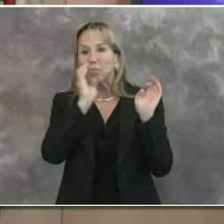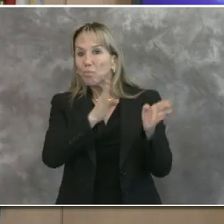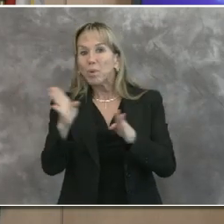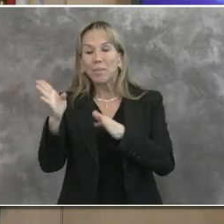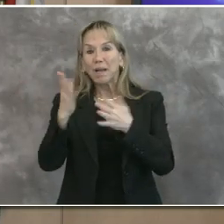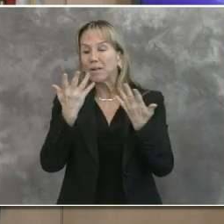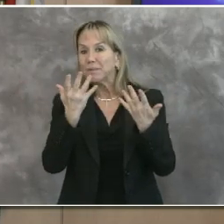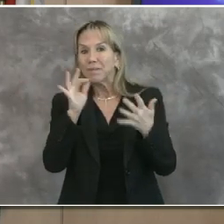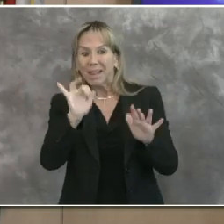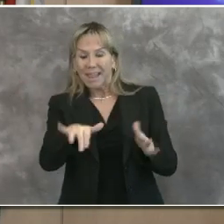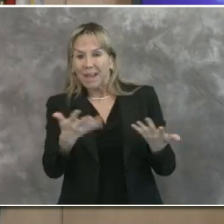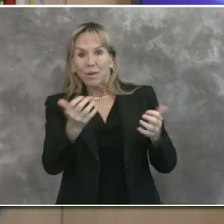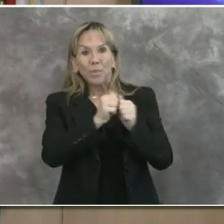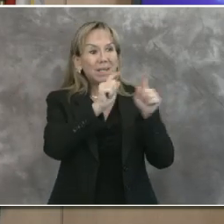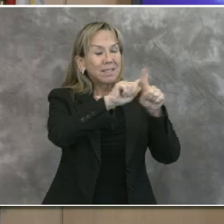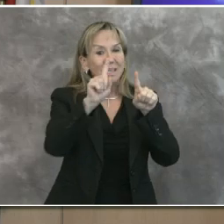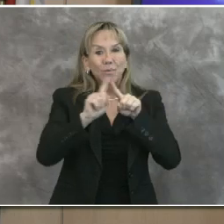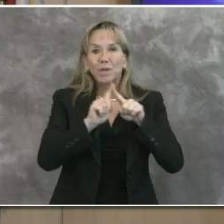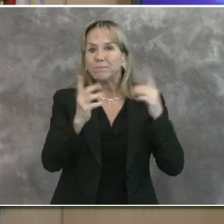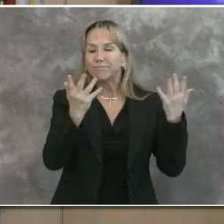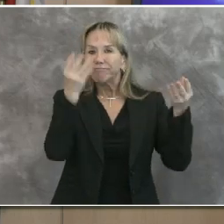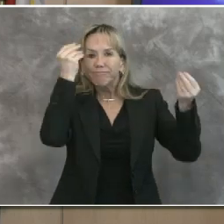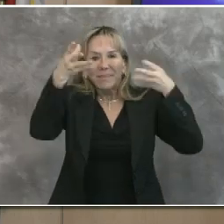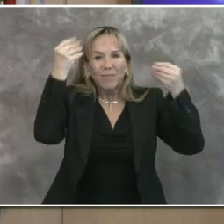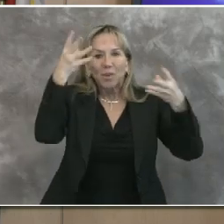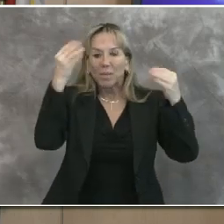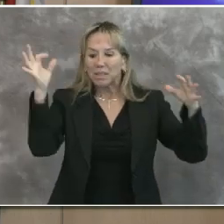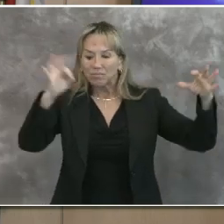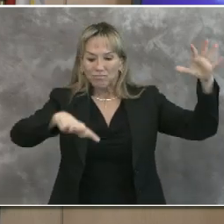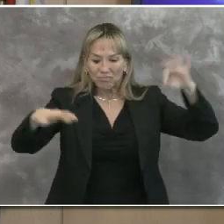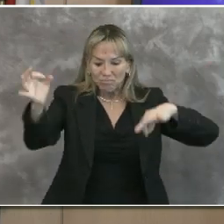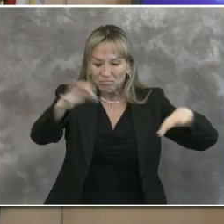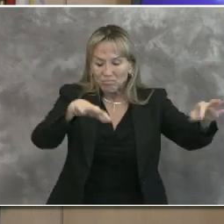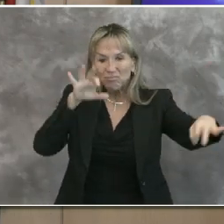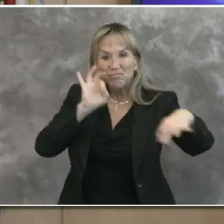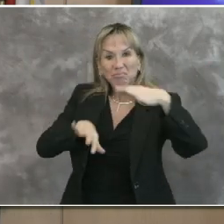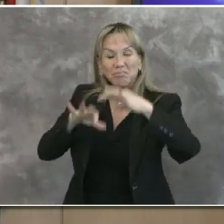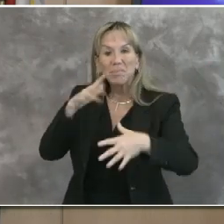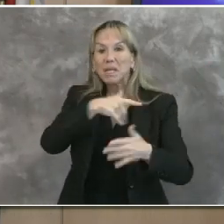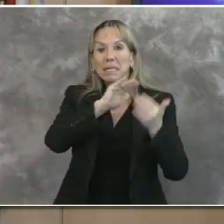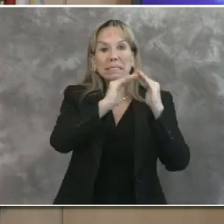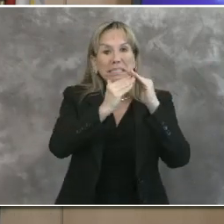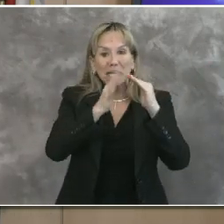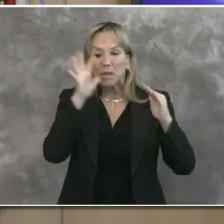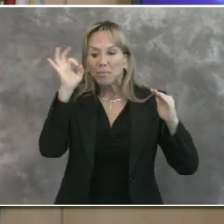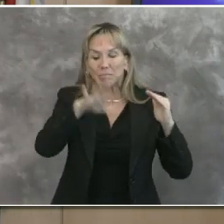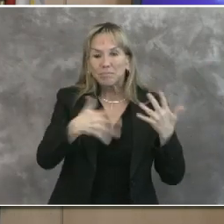of information with cities involved, counties involved, states involved, federal governments involved,